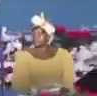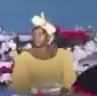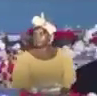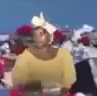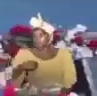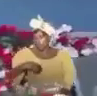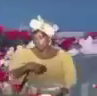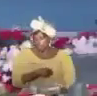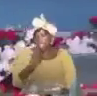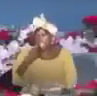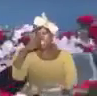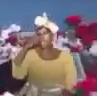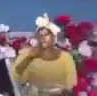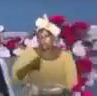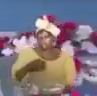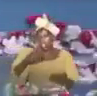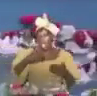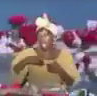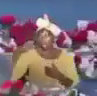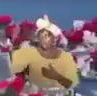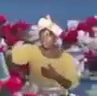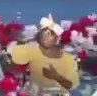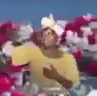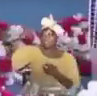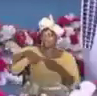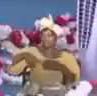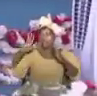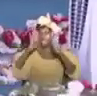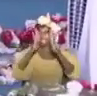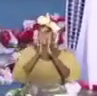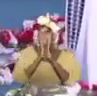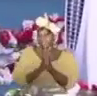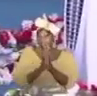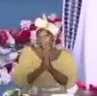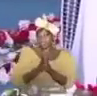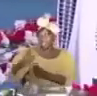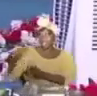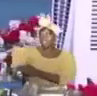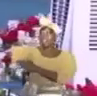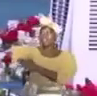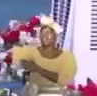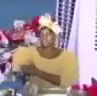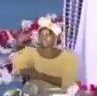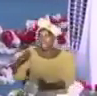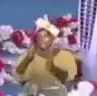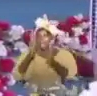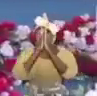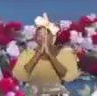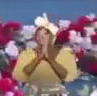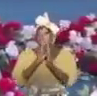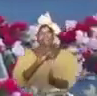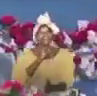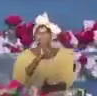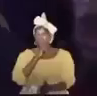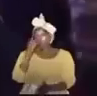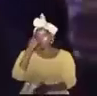We must obtain grace to pray. We must obtain grace to pray. Prayer is not for men of God. It's not for pastors